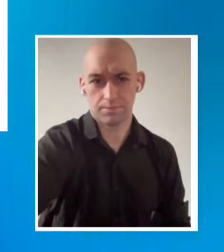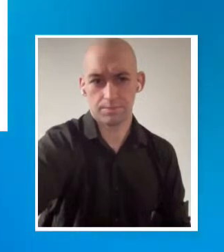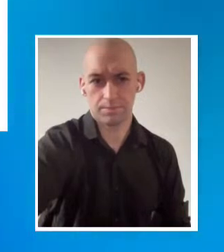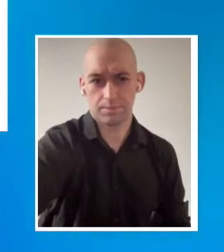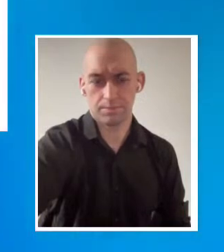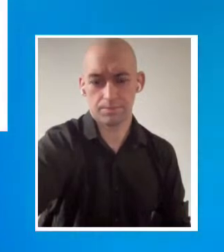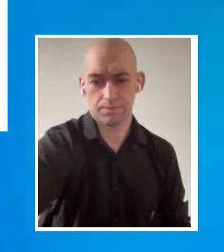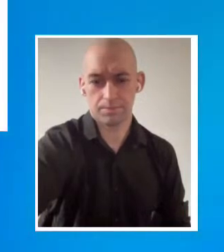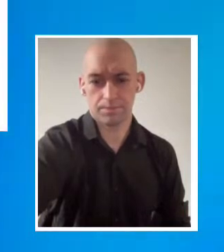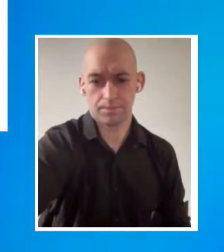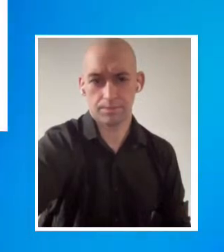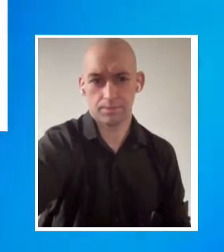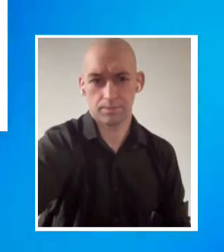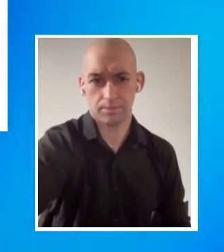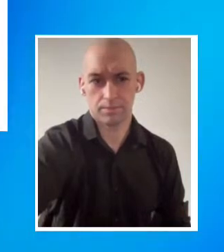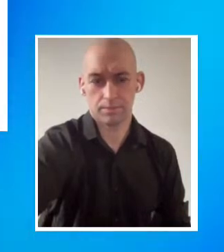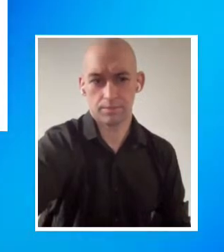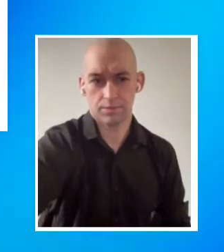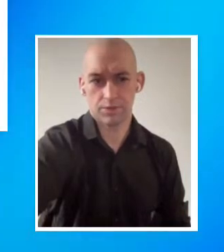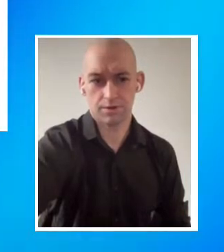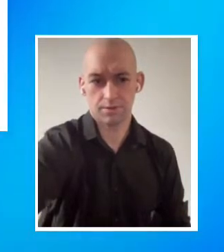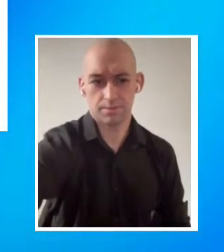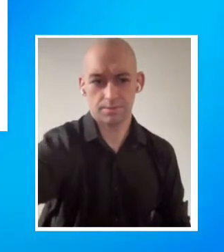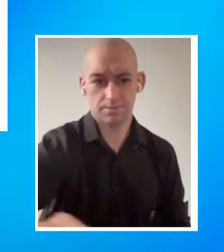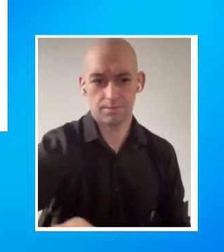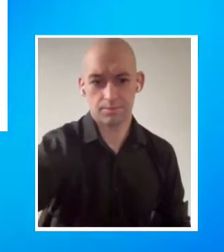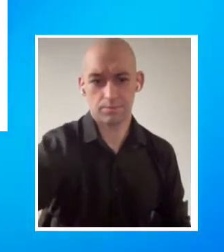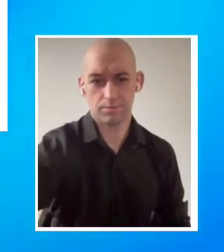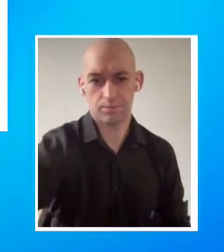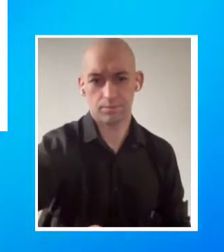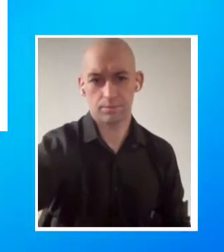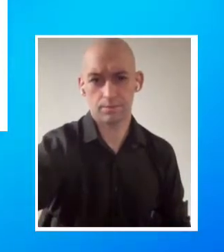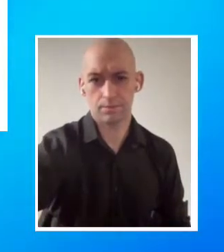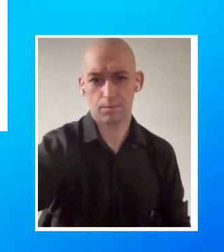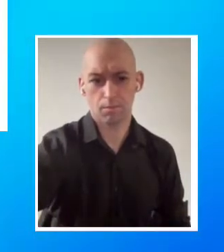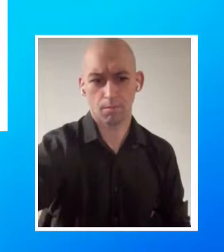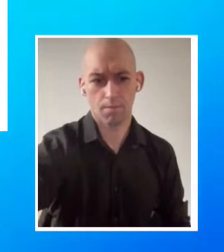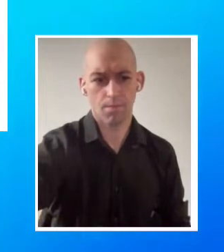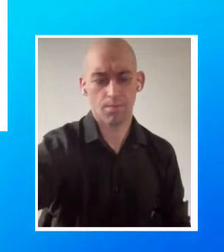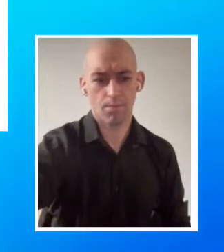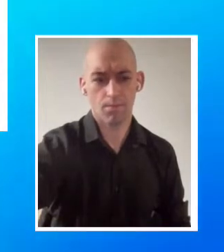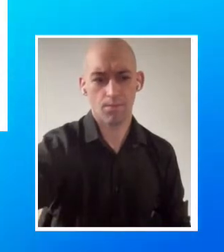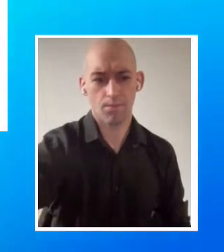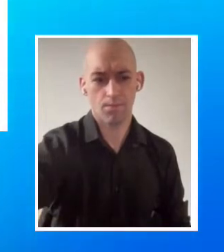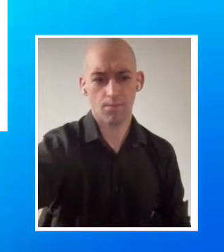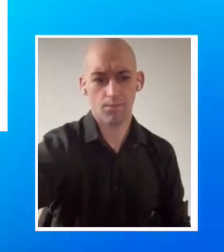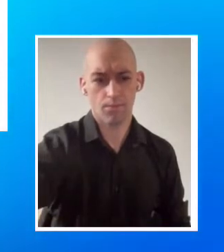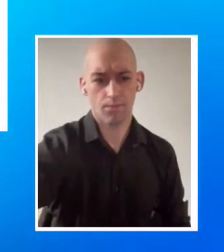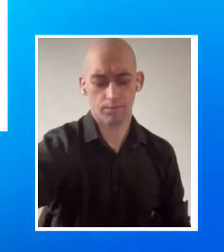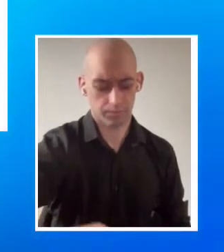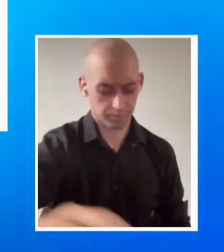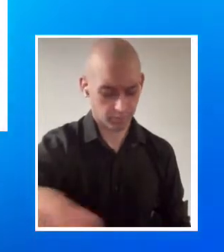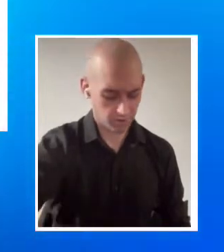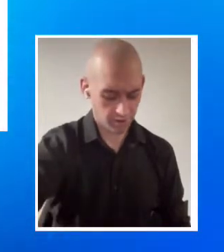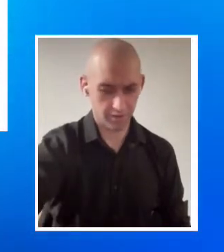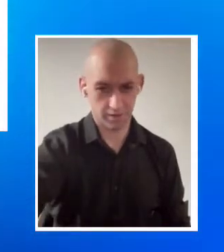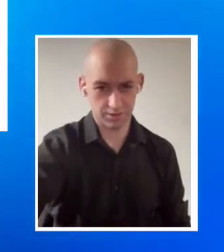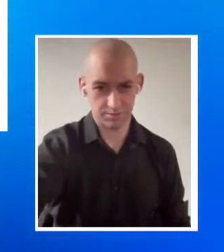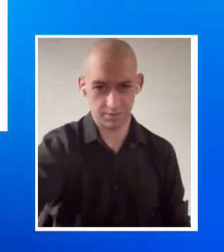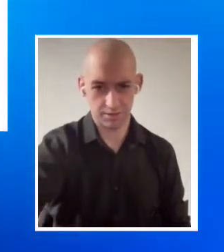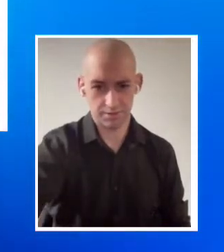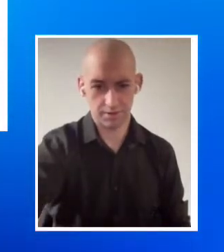down. I believe, and we'll double check with Craig, that there's one for Section 8 as well.